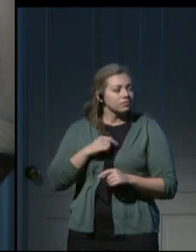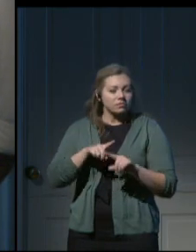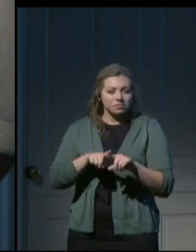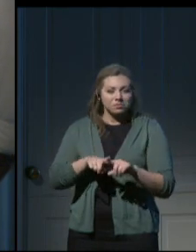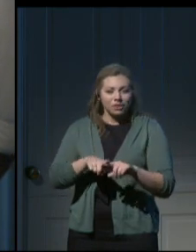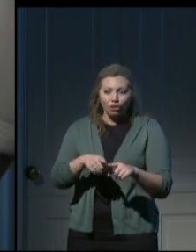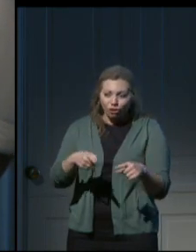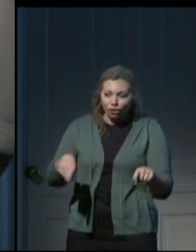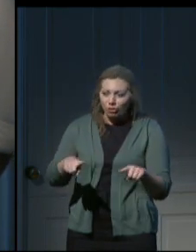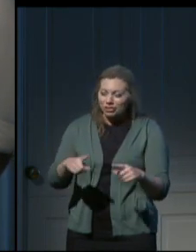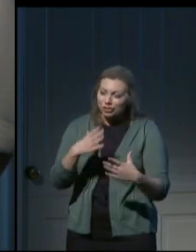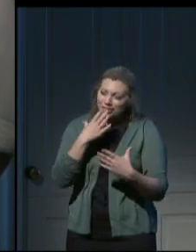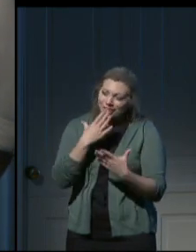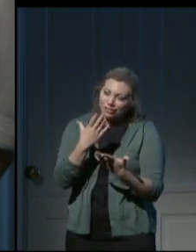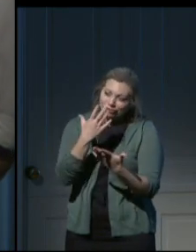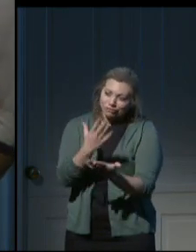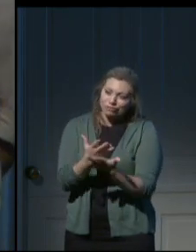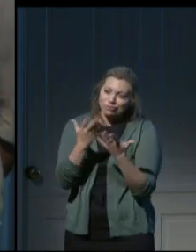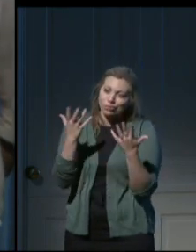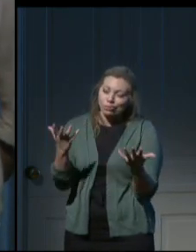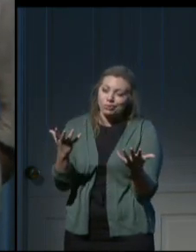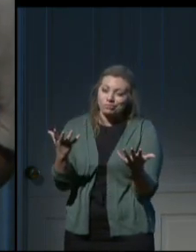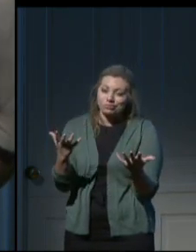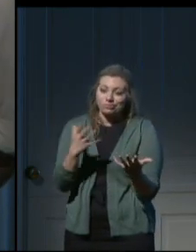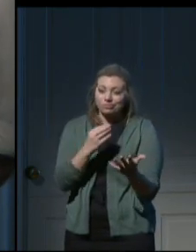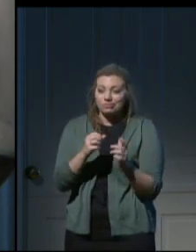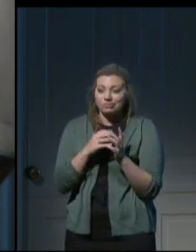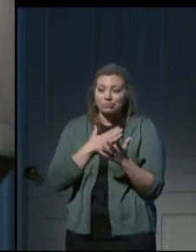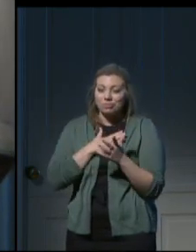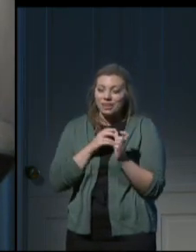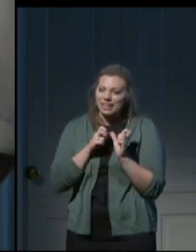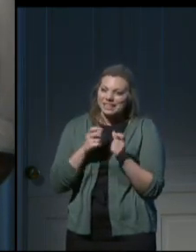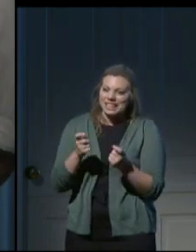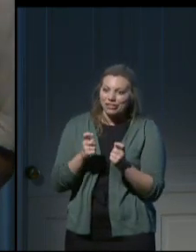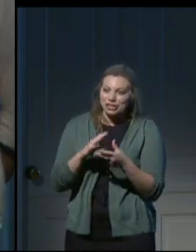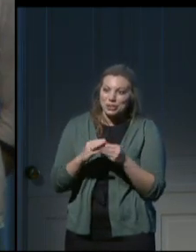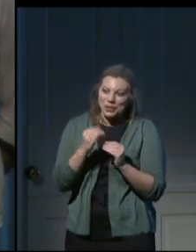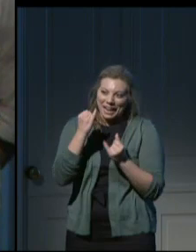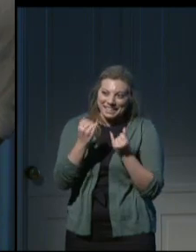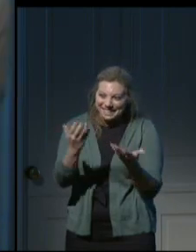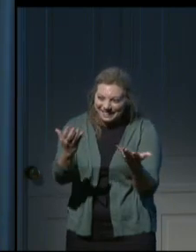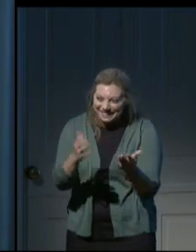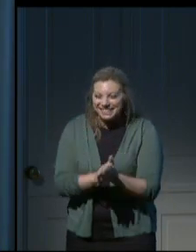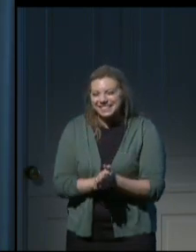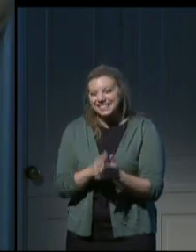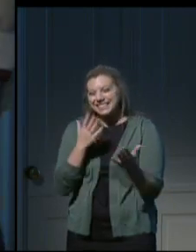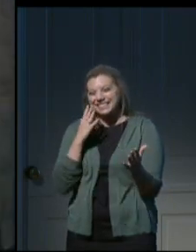on all of you. So thank you very much, and please give us story ideas.